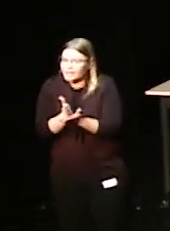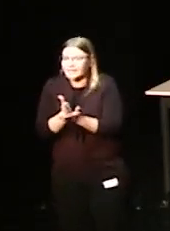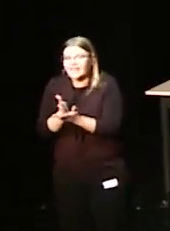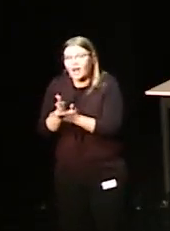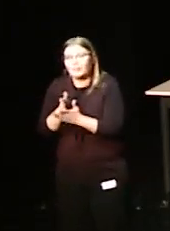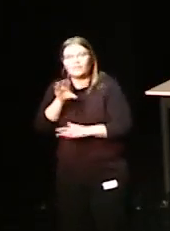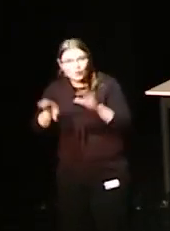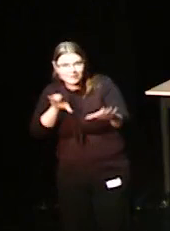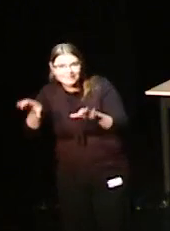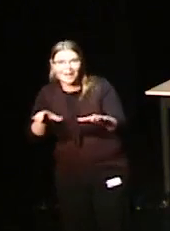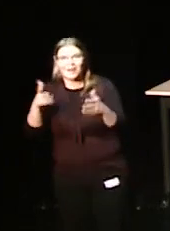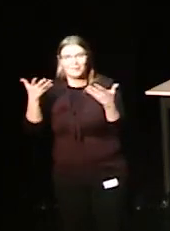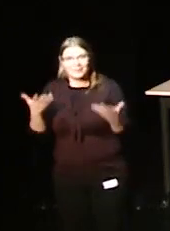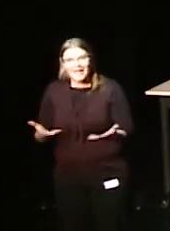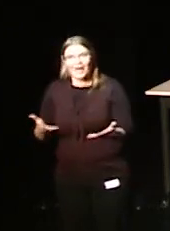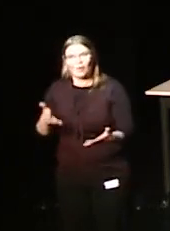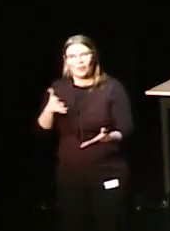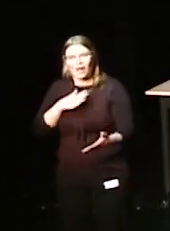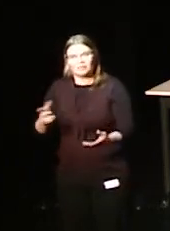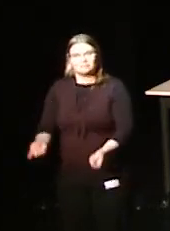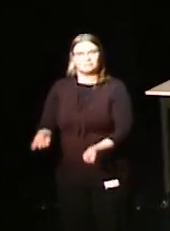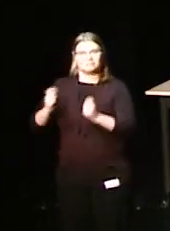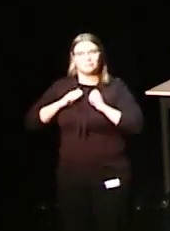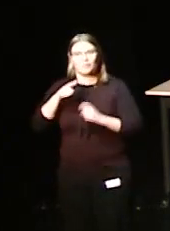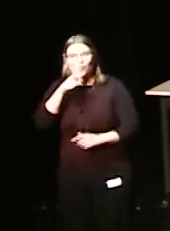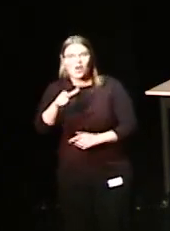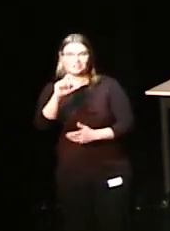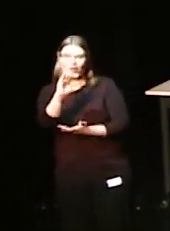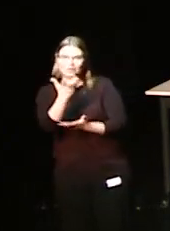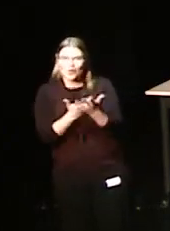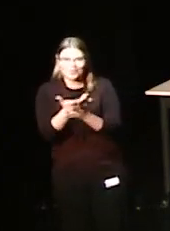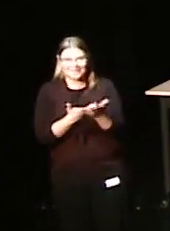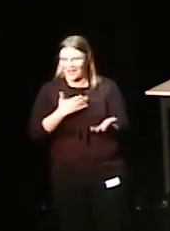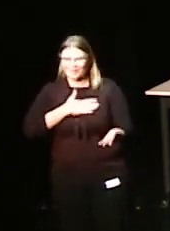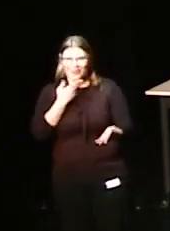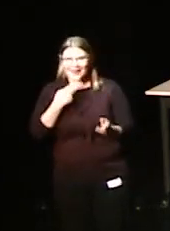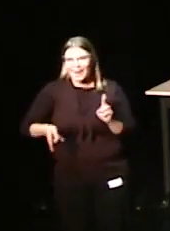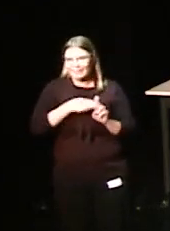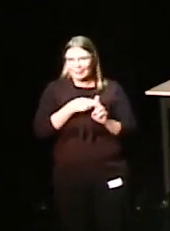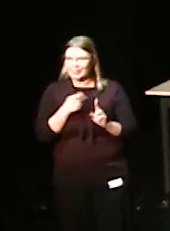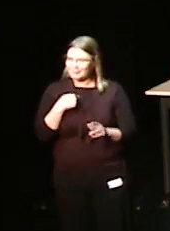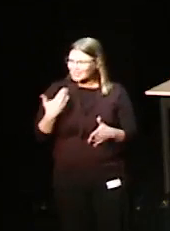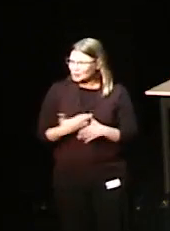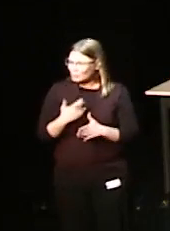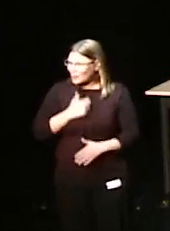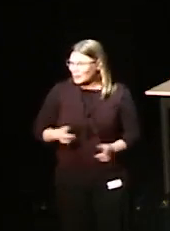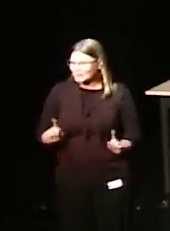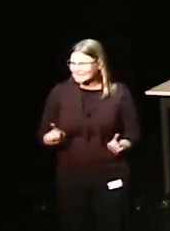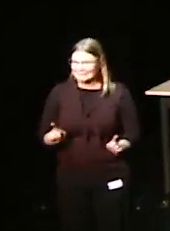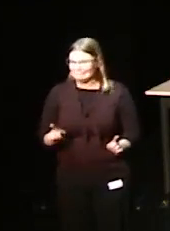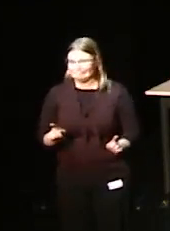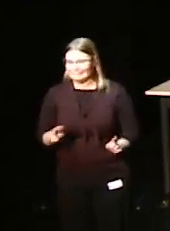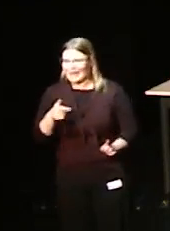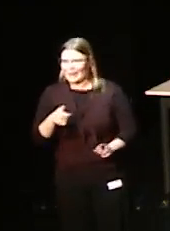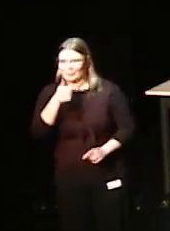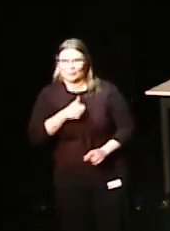and now I'm reclaiming the word consultant because I don't really like labels and I can't work out what I do. But Mandy, please take a photograph of my mum so